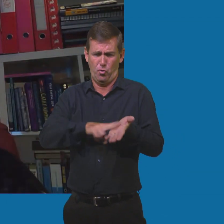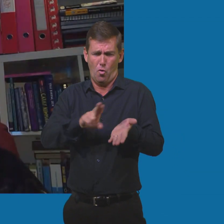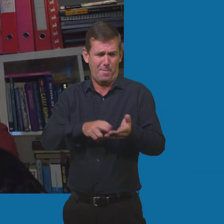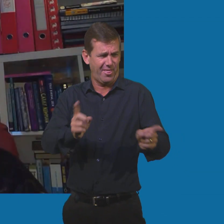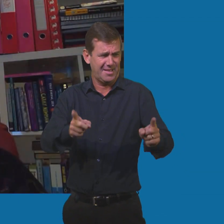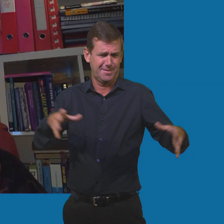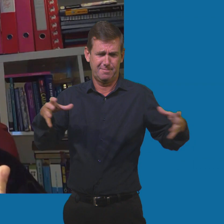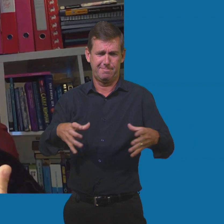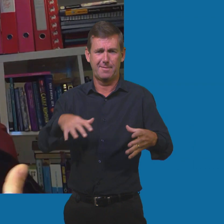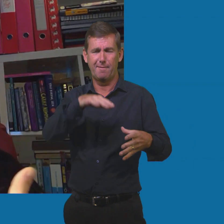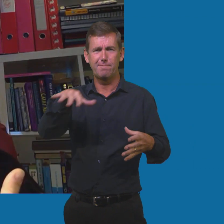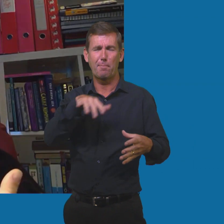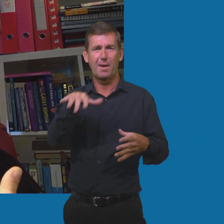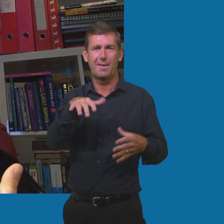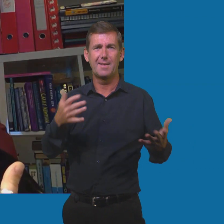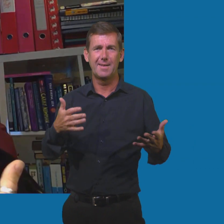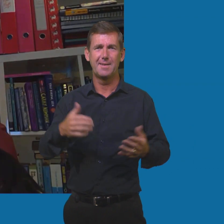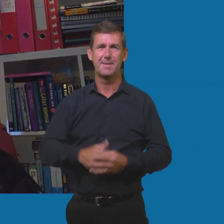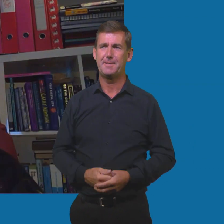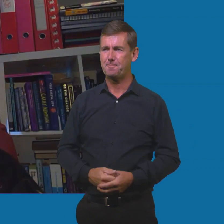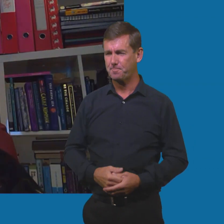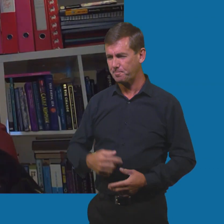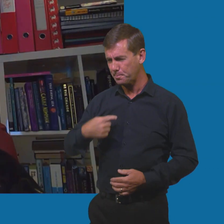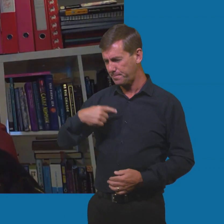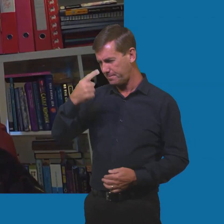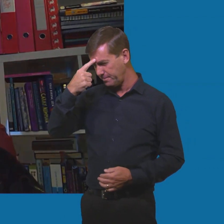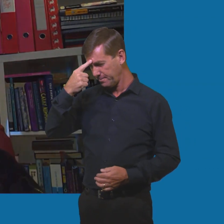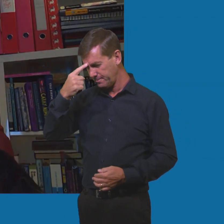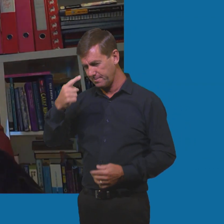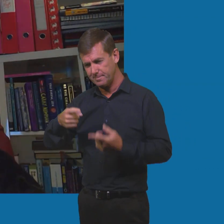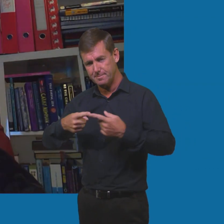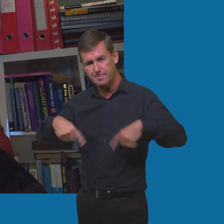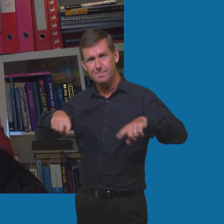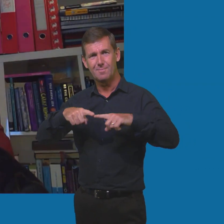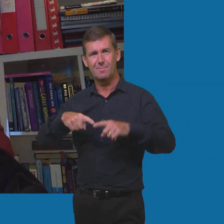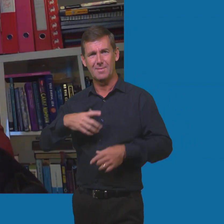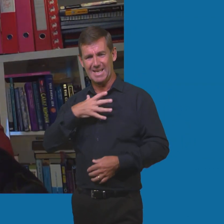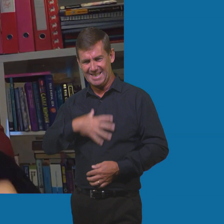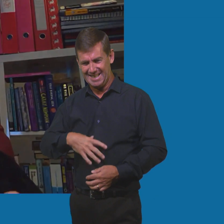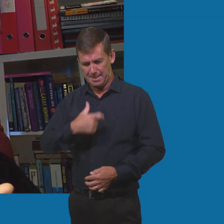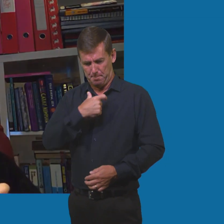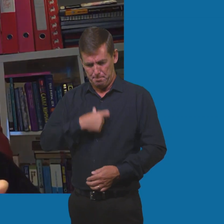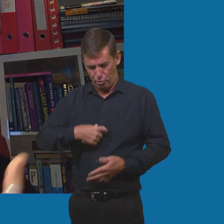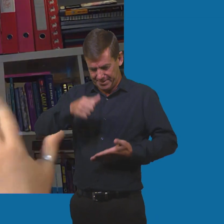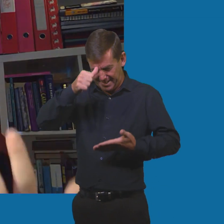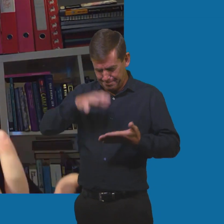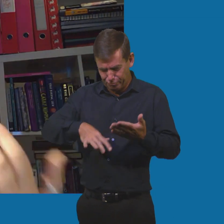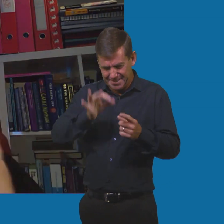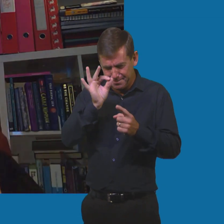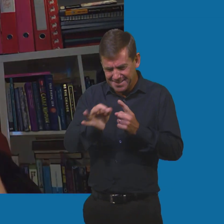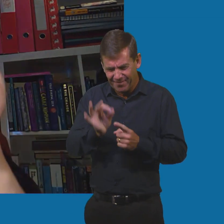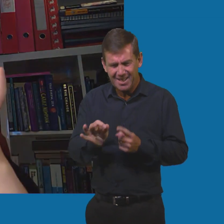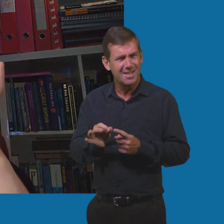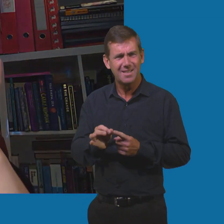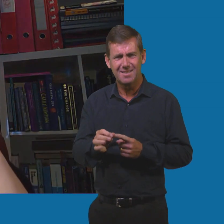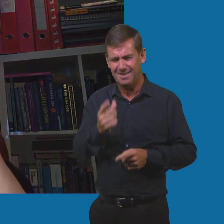way. So whilst I don't think we need to use your personal experiences specifically, we can talk a bit more widely about